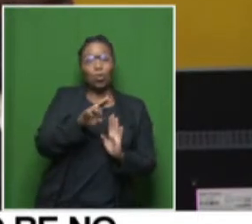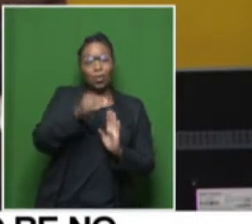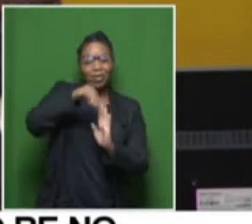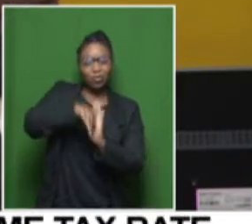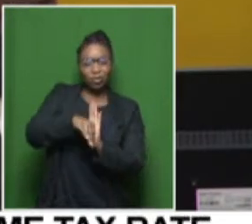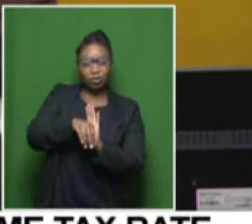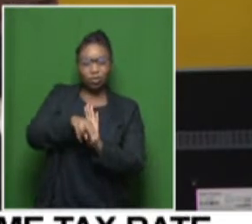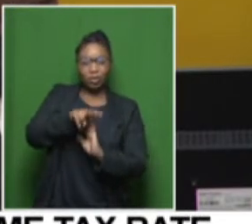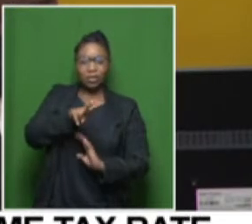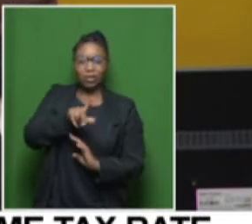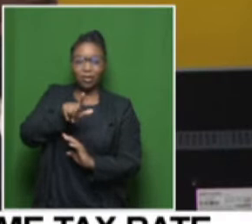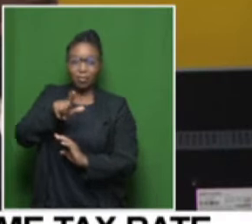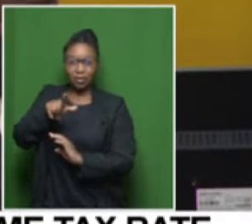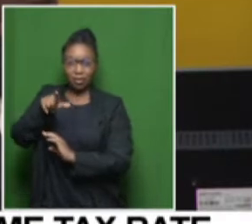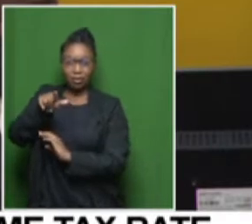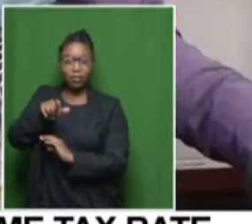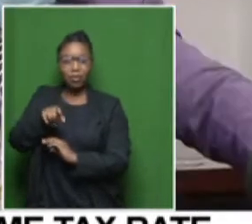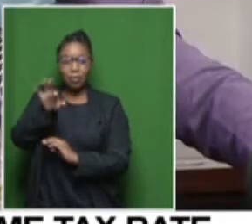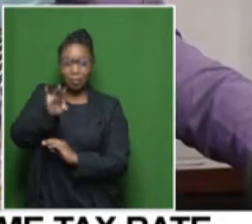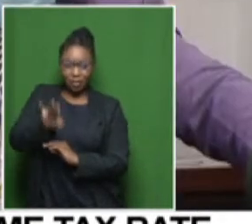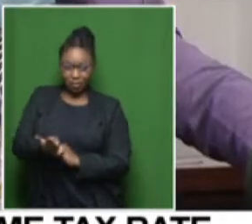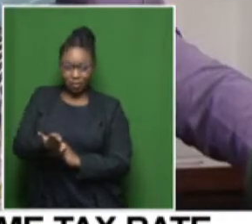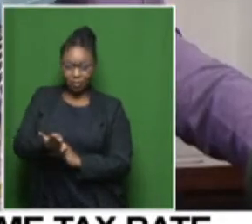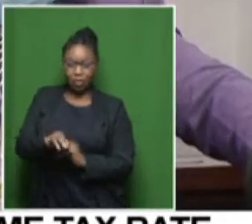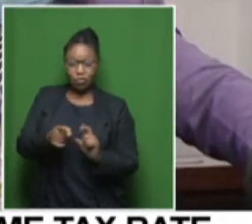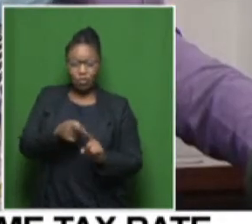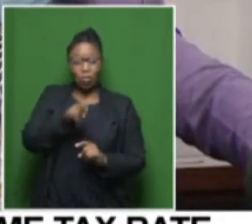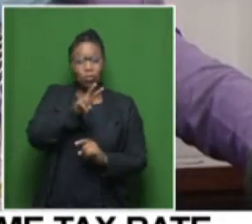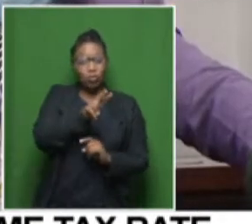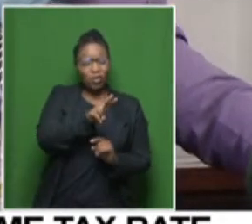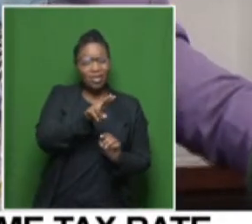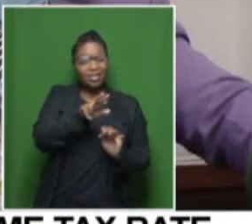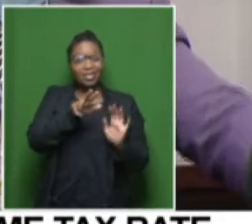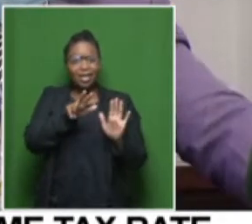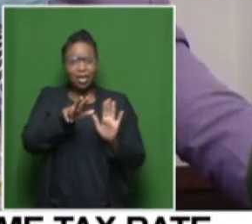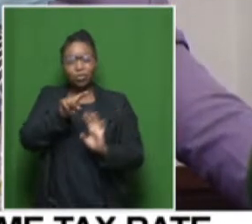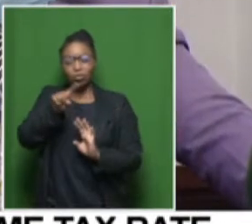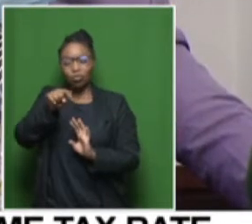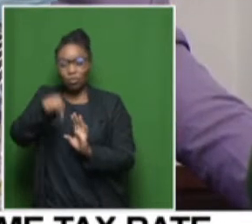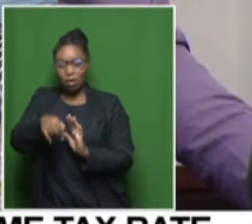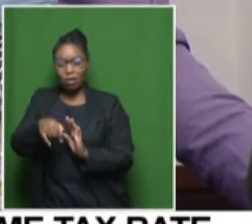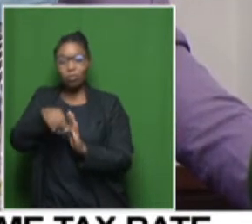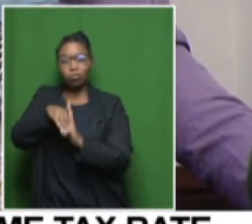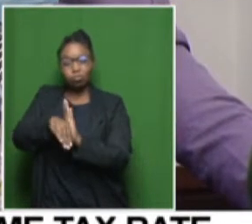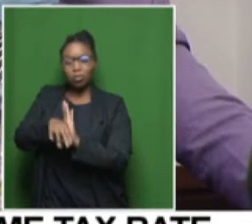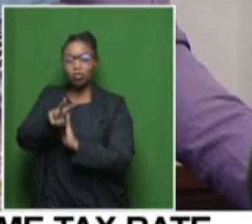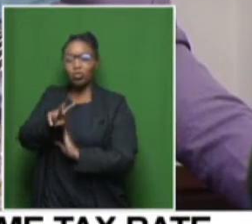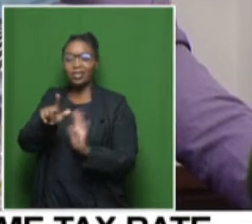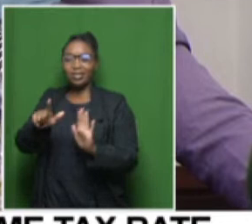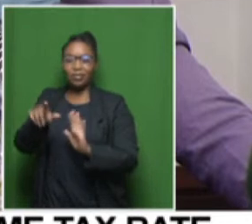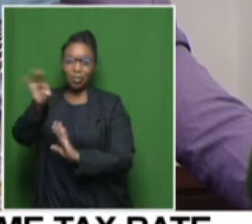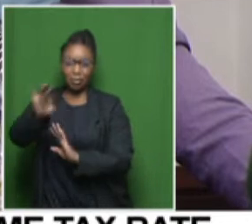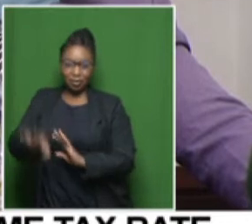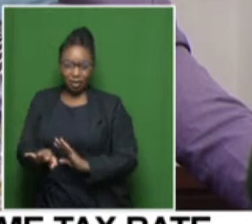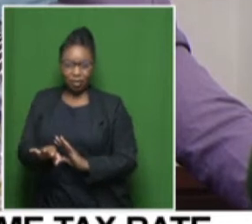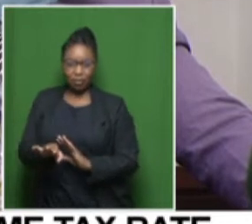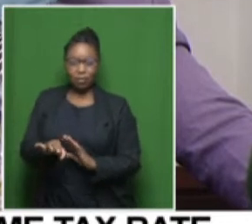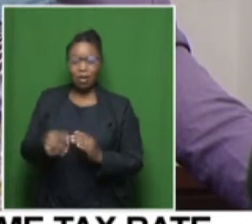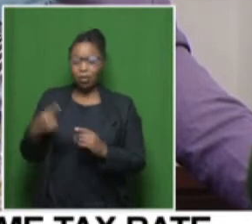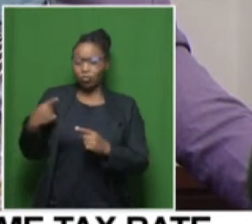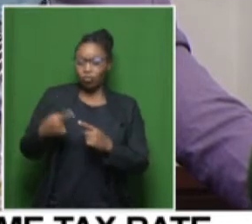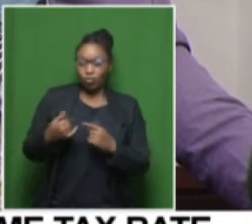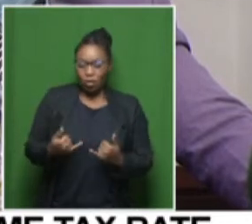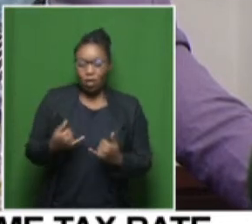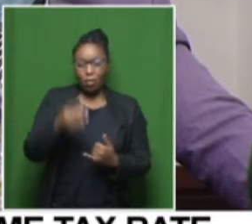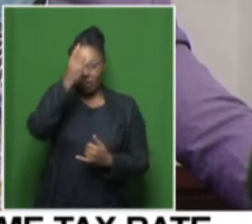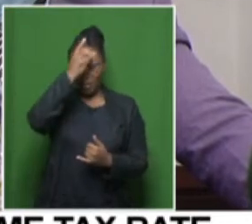with a years of assessment ending on or after the 31st of March 2023. This